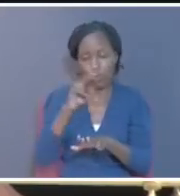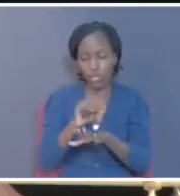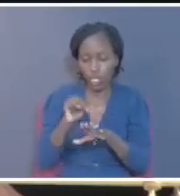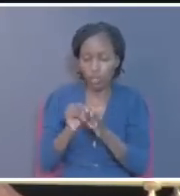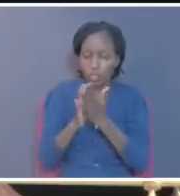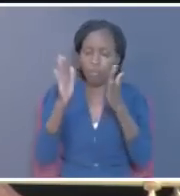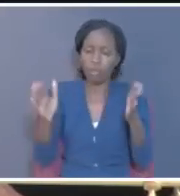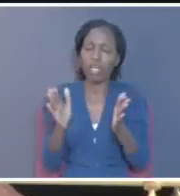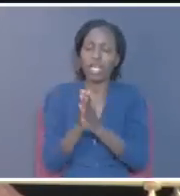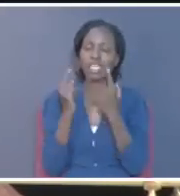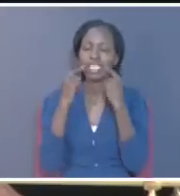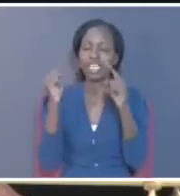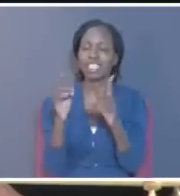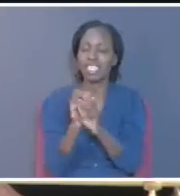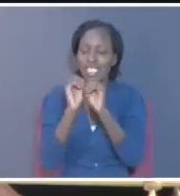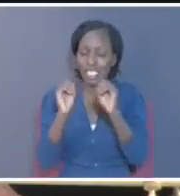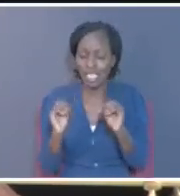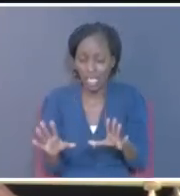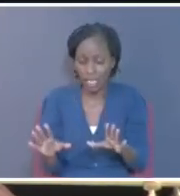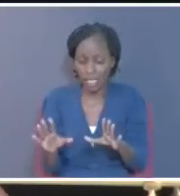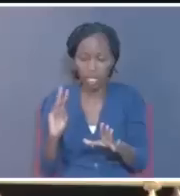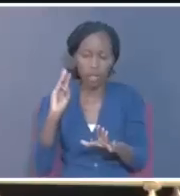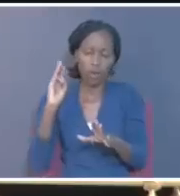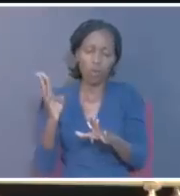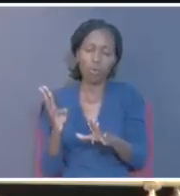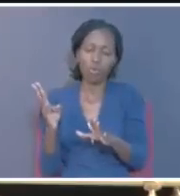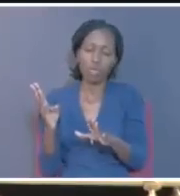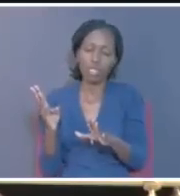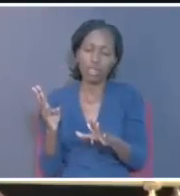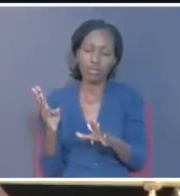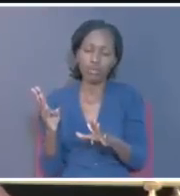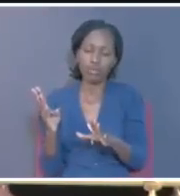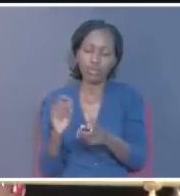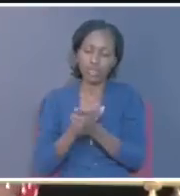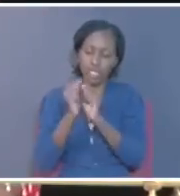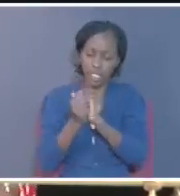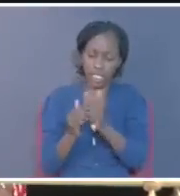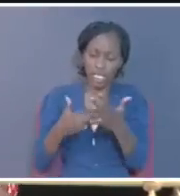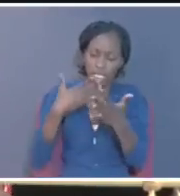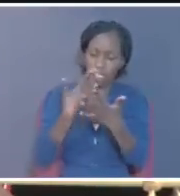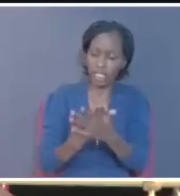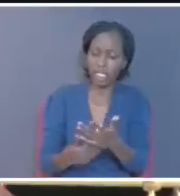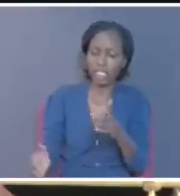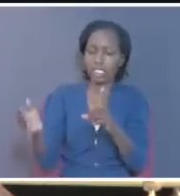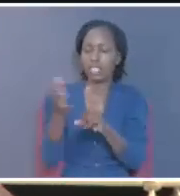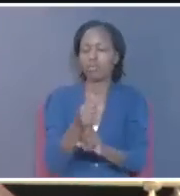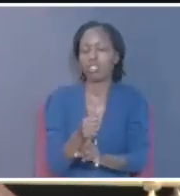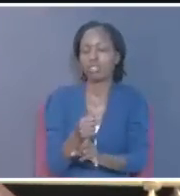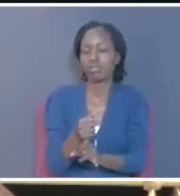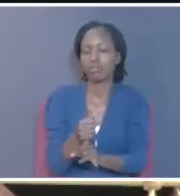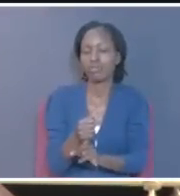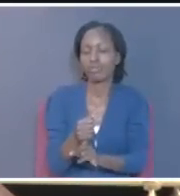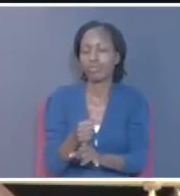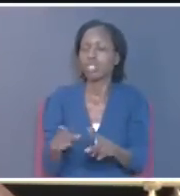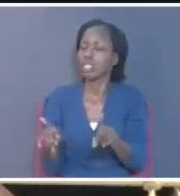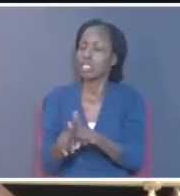we declare that nothing and no one shall thwart it, Jehovah God, until it is accomplished.